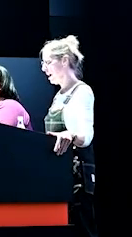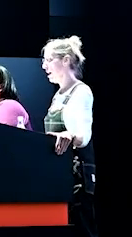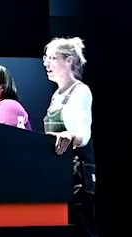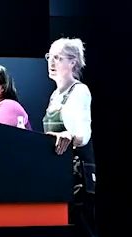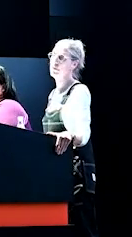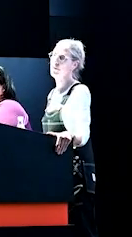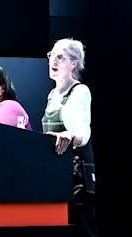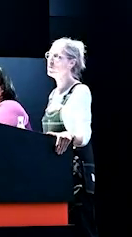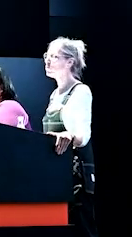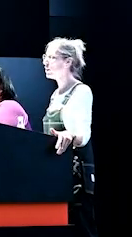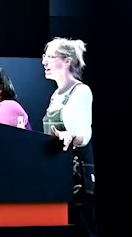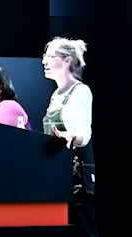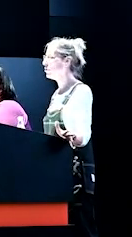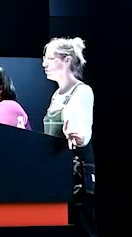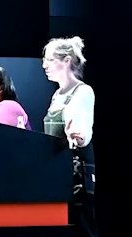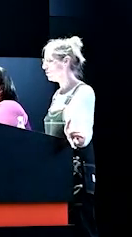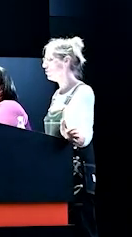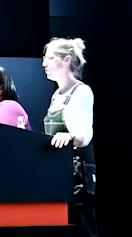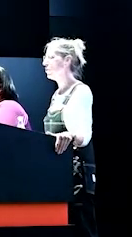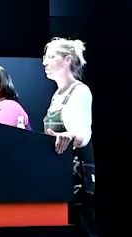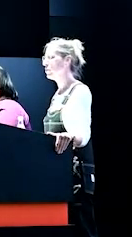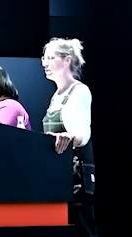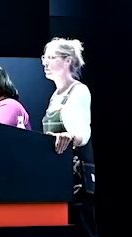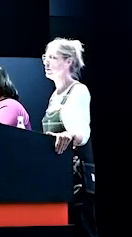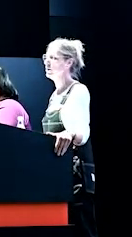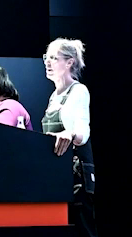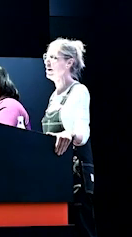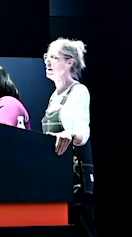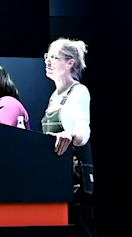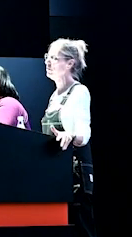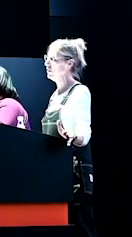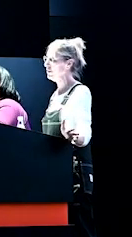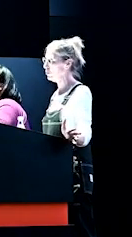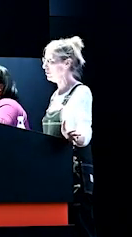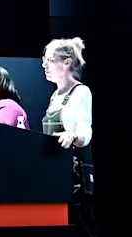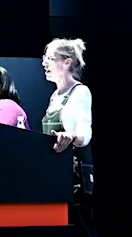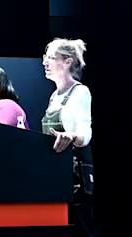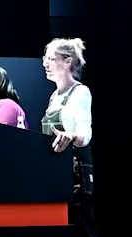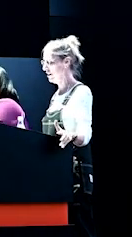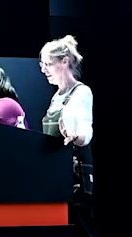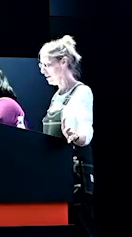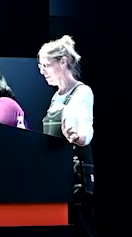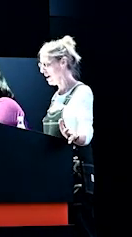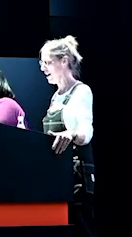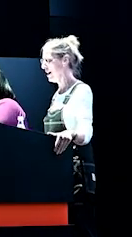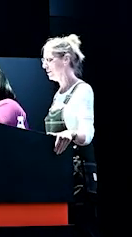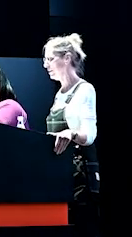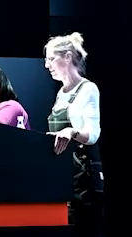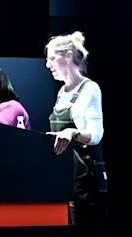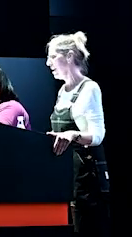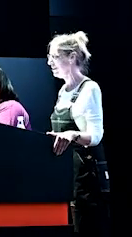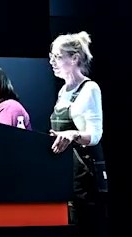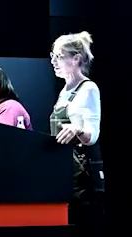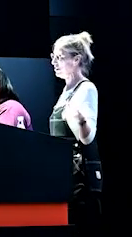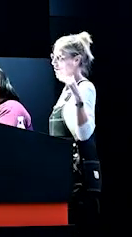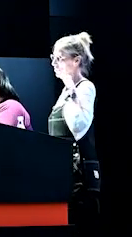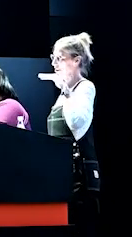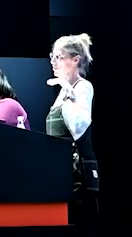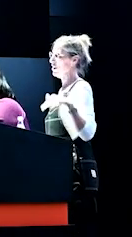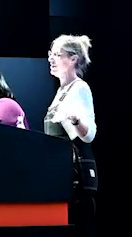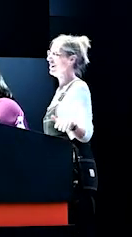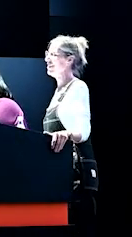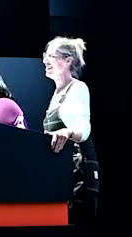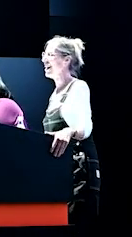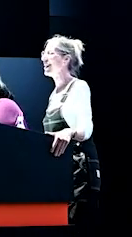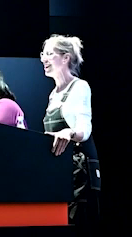here, I was really introduced to the principles of Swiss Modern, Bauhaus. I see Roger